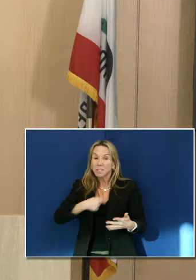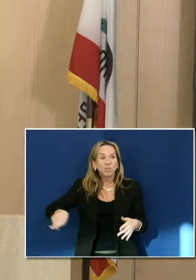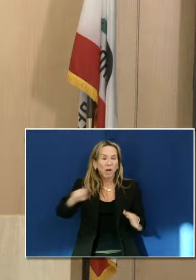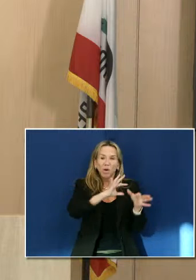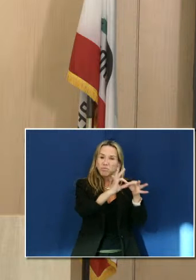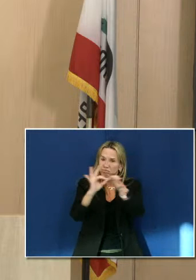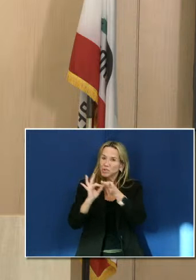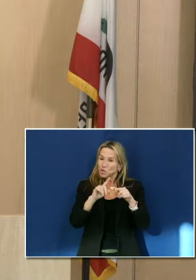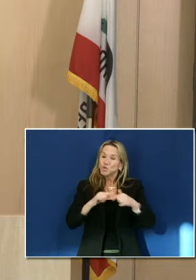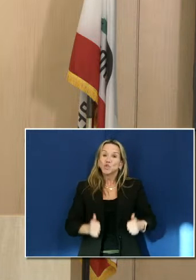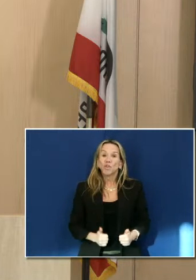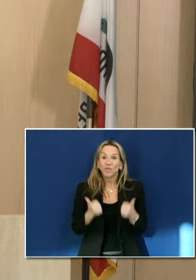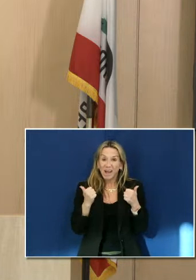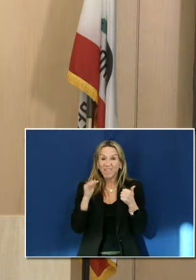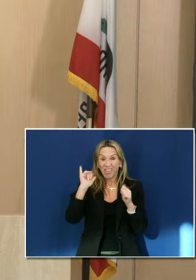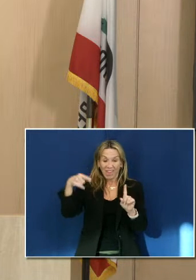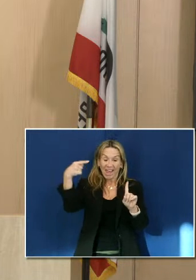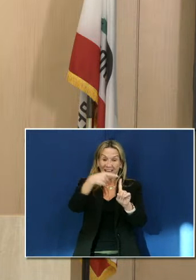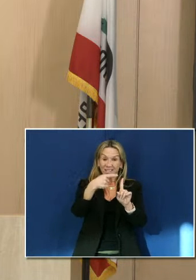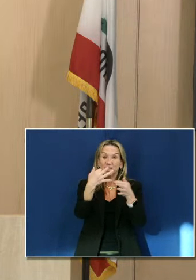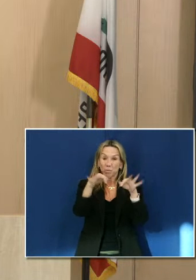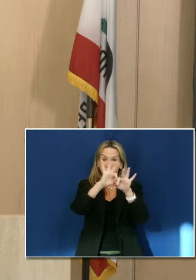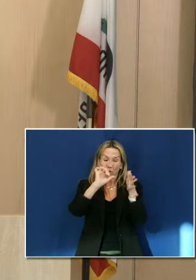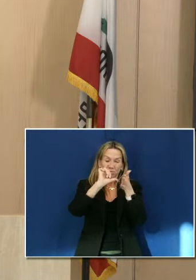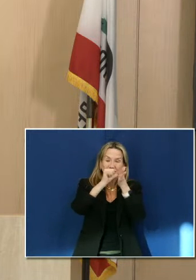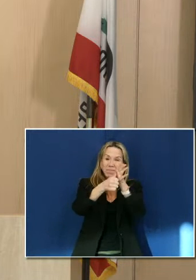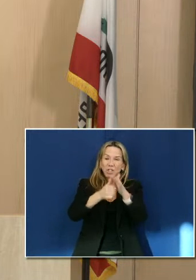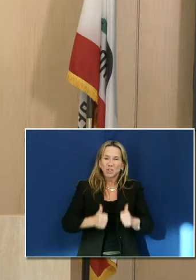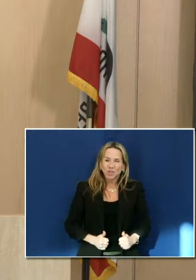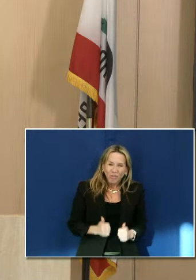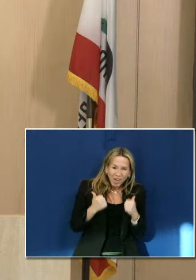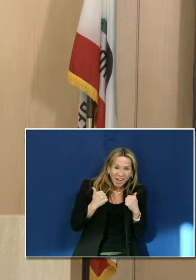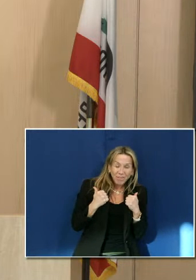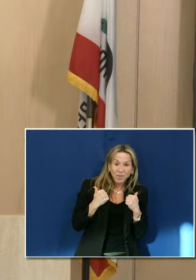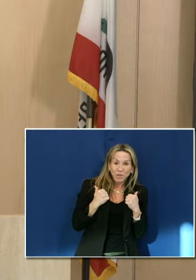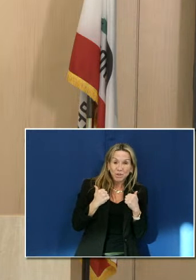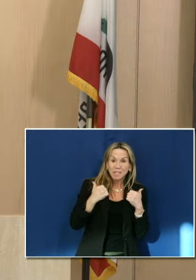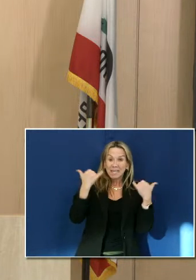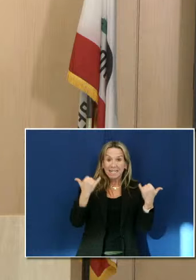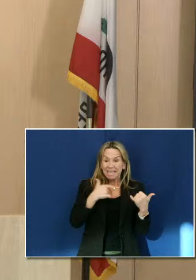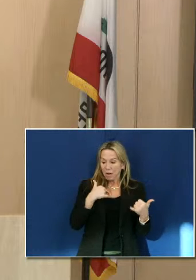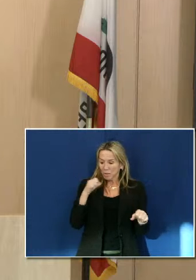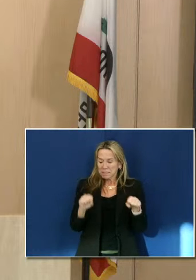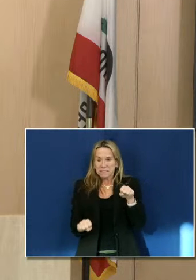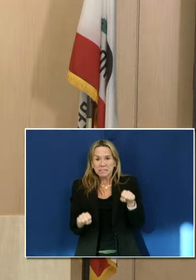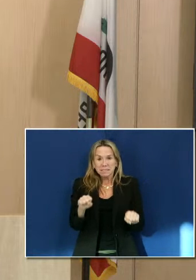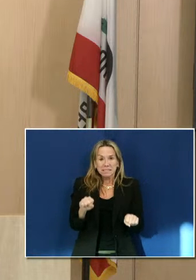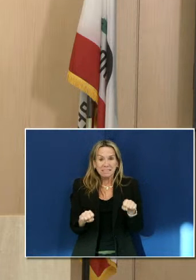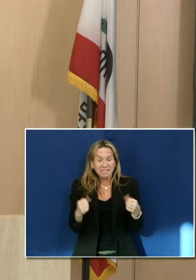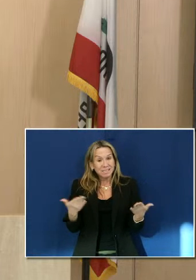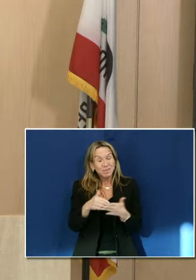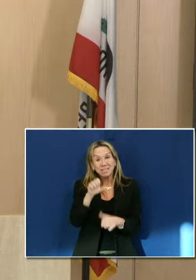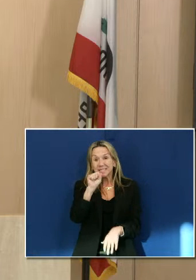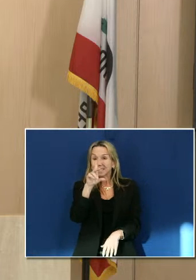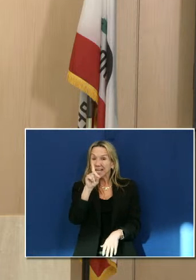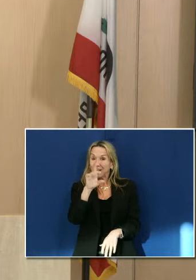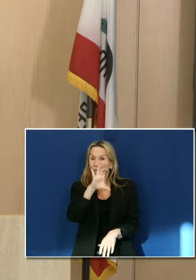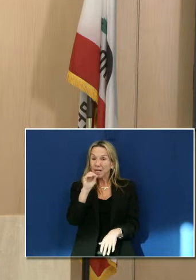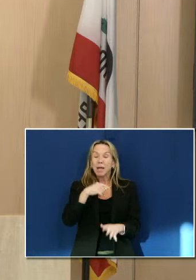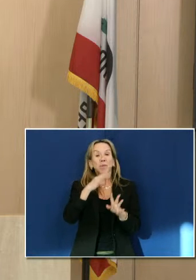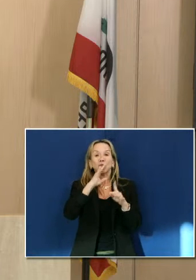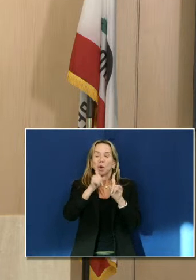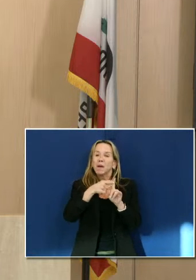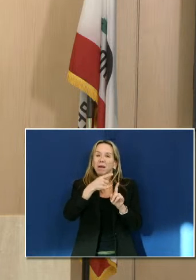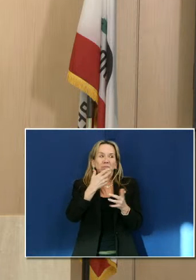And we are talking about survival. We're at a crossroads here in San Diego County. I speak on behalf of all the